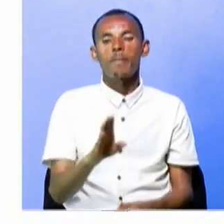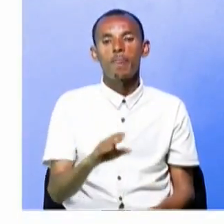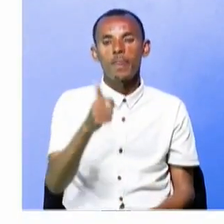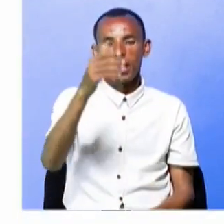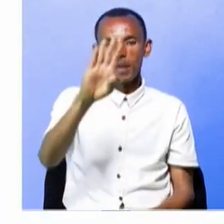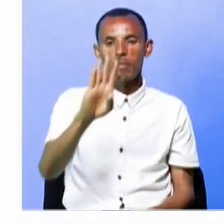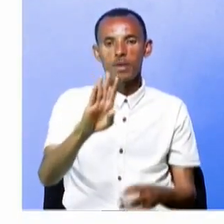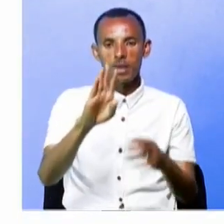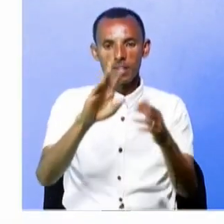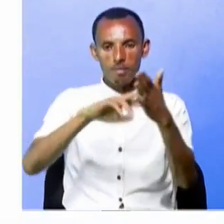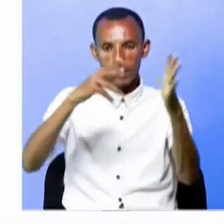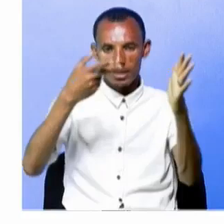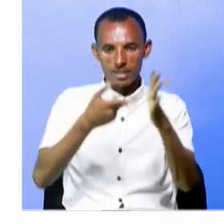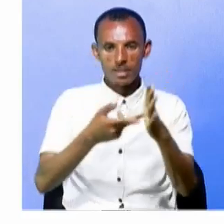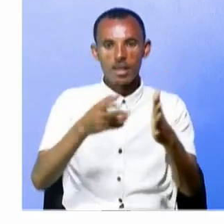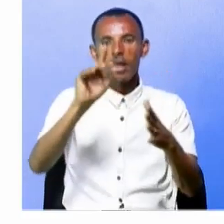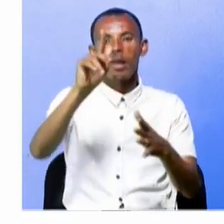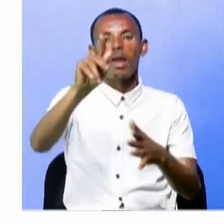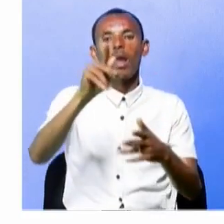K times